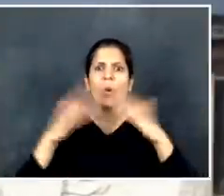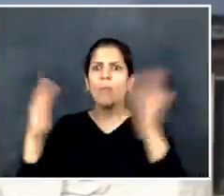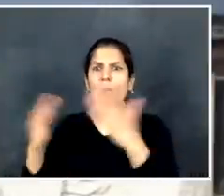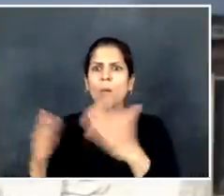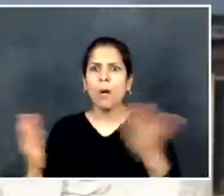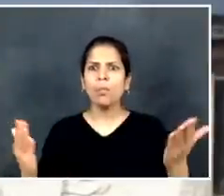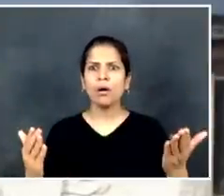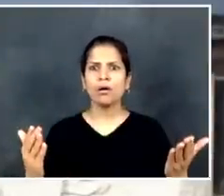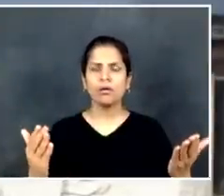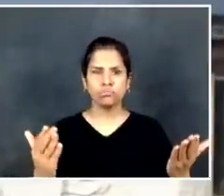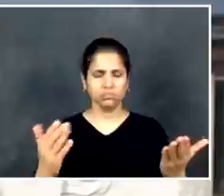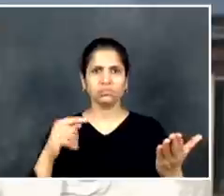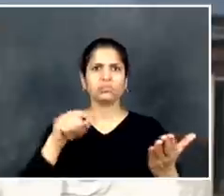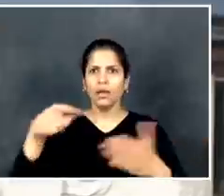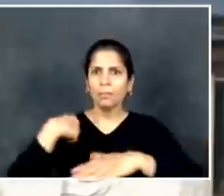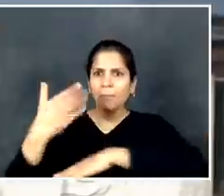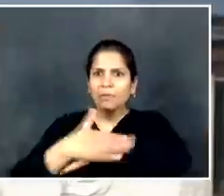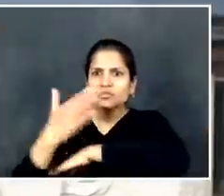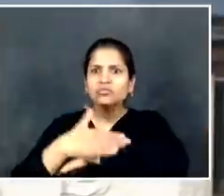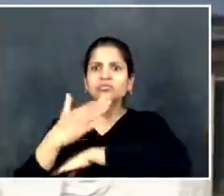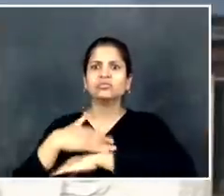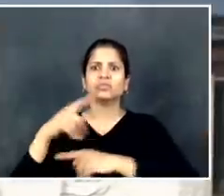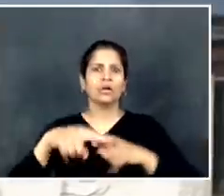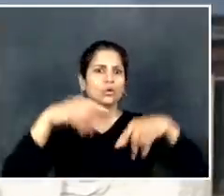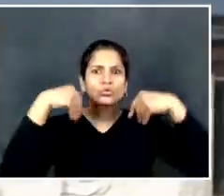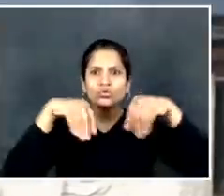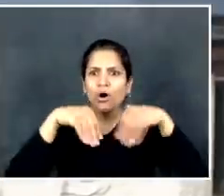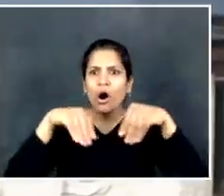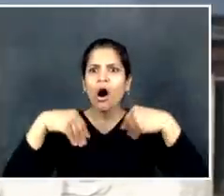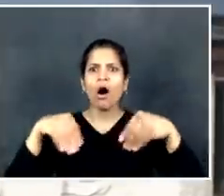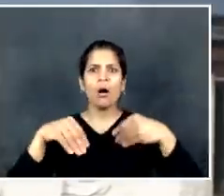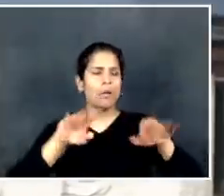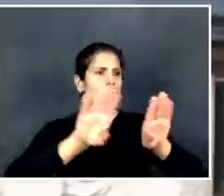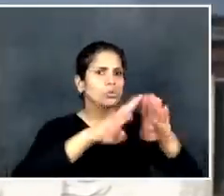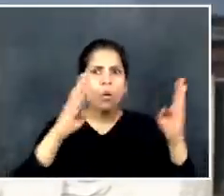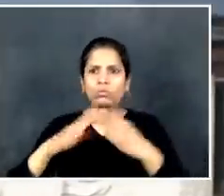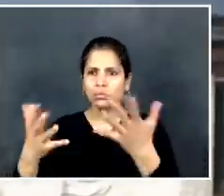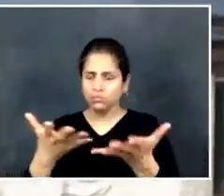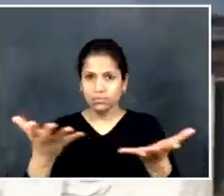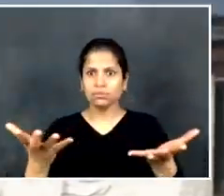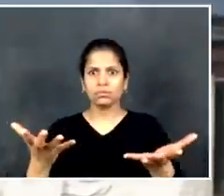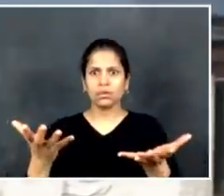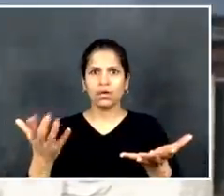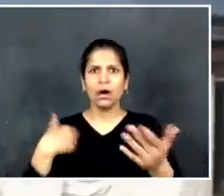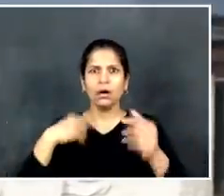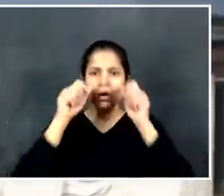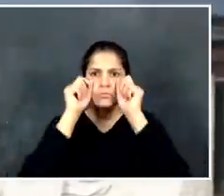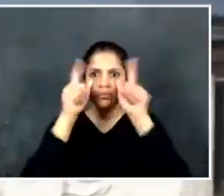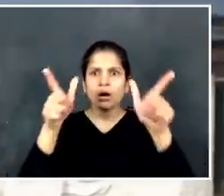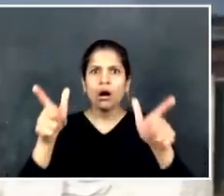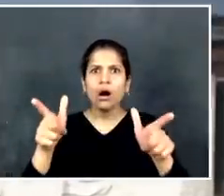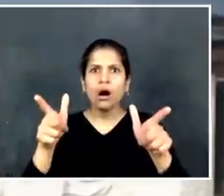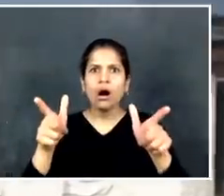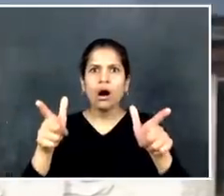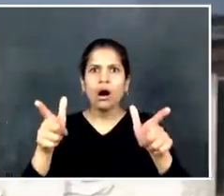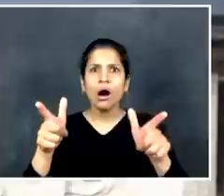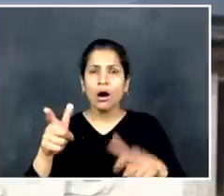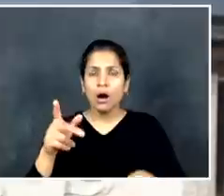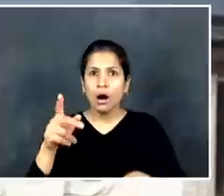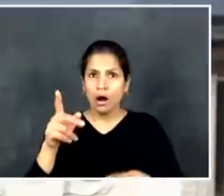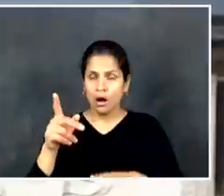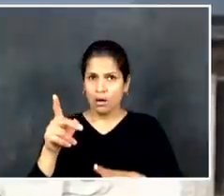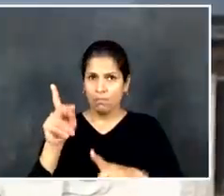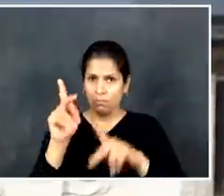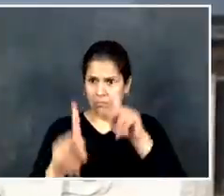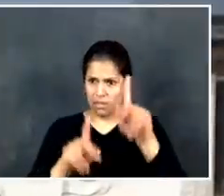consider barring those people from coming into New York in order to protect New York City residents? And my second question has to do with the